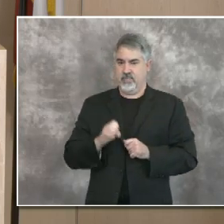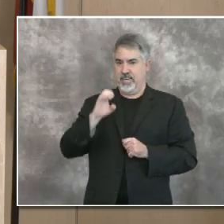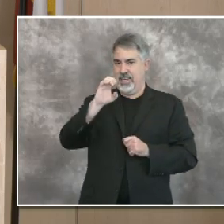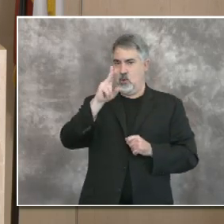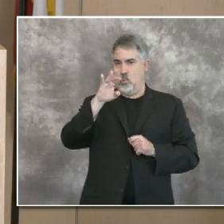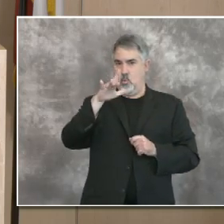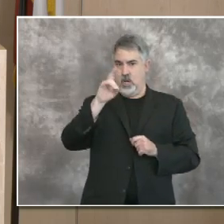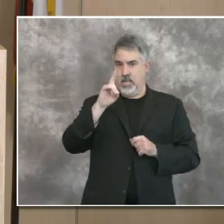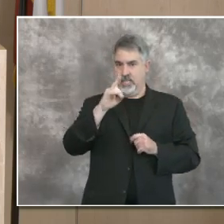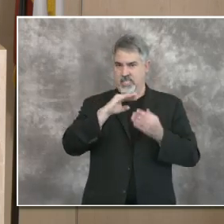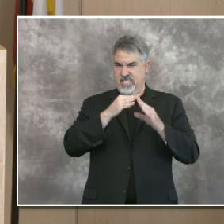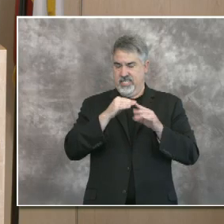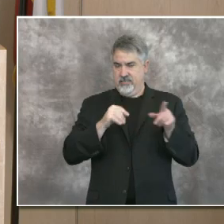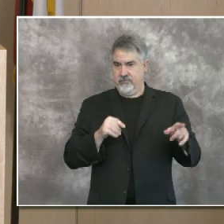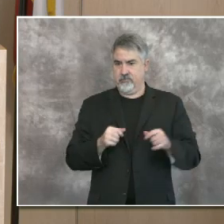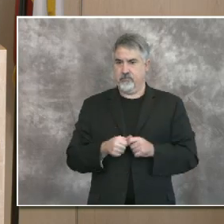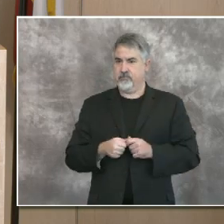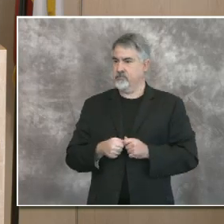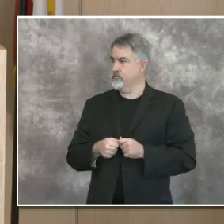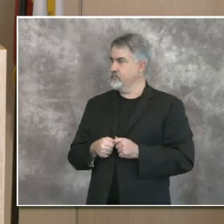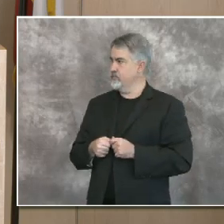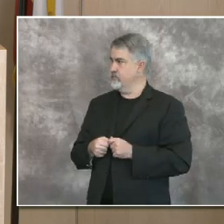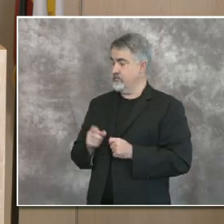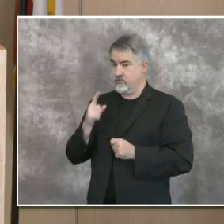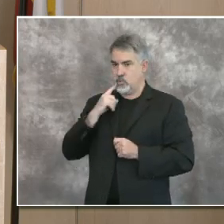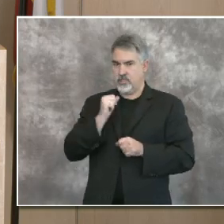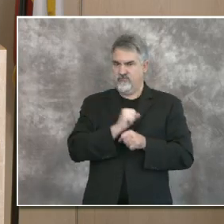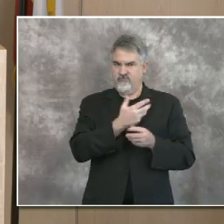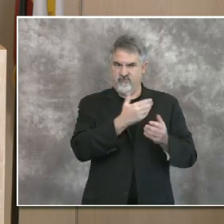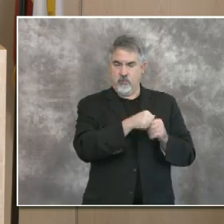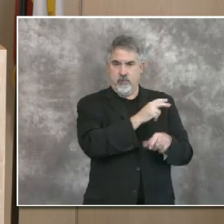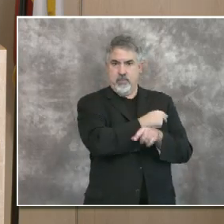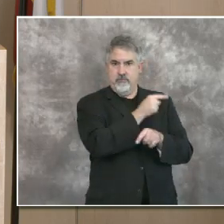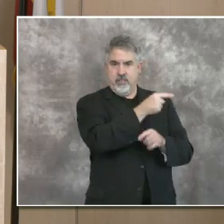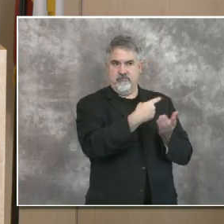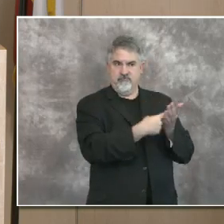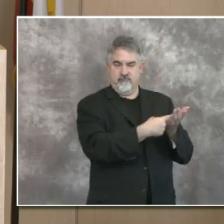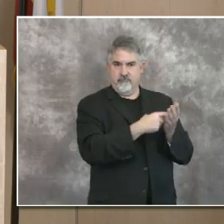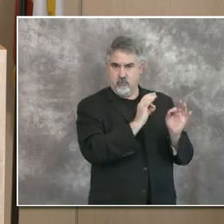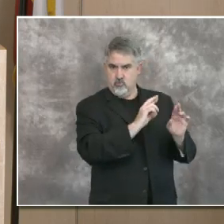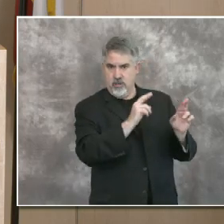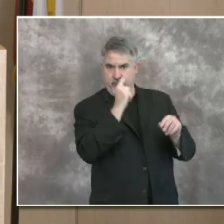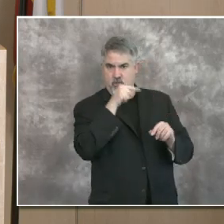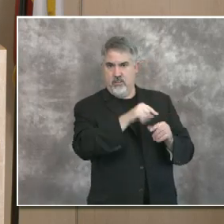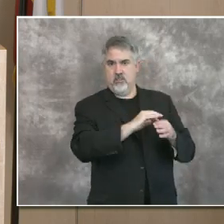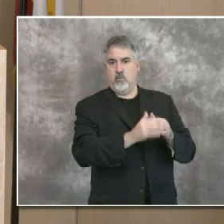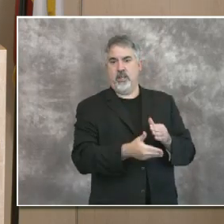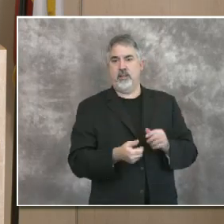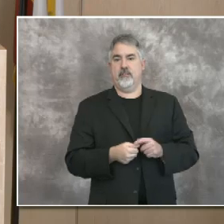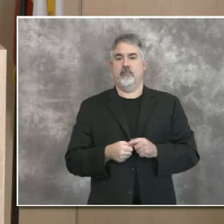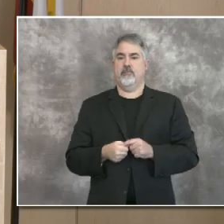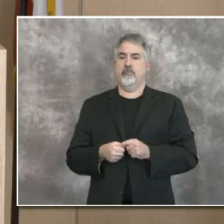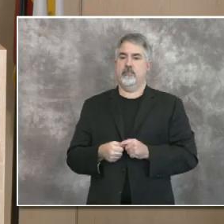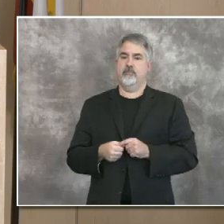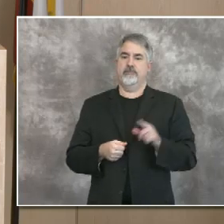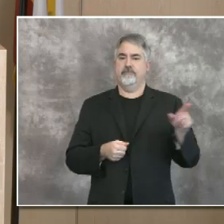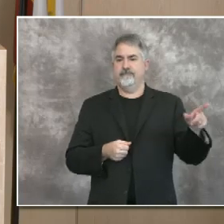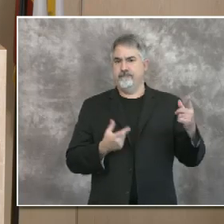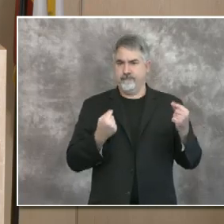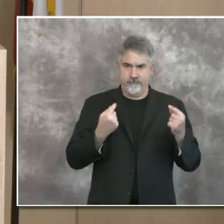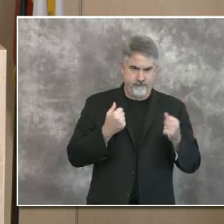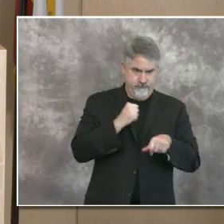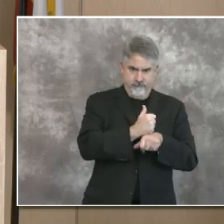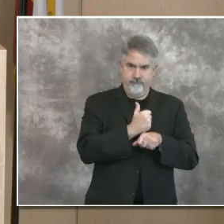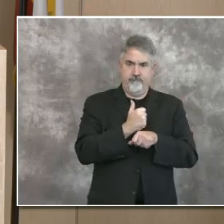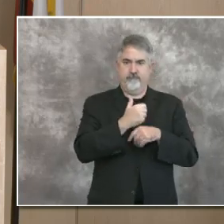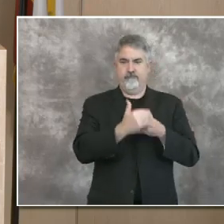our hospitals to have them pair up with the SNFs in their catchment areas to make sure that